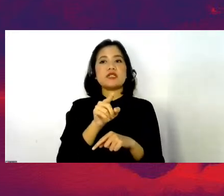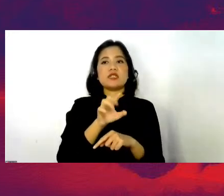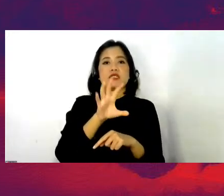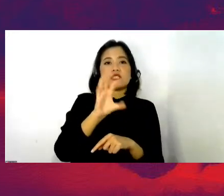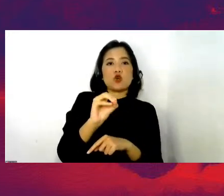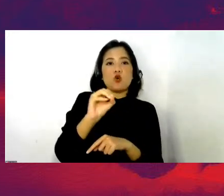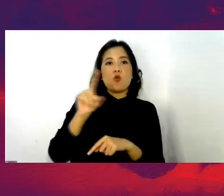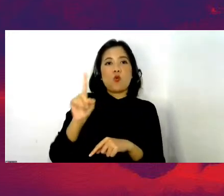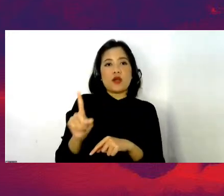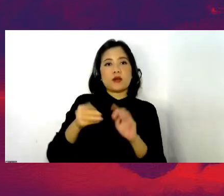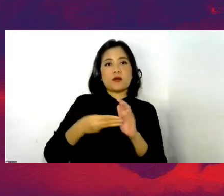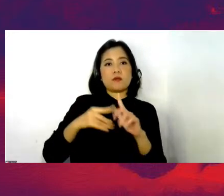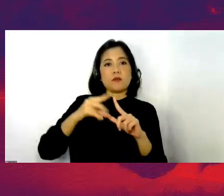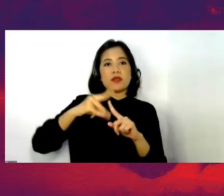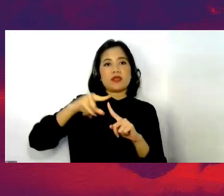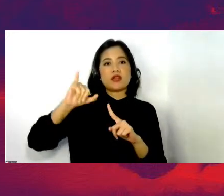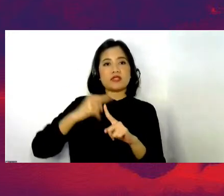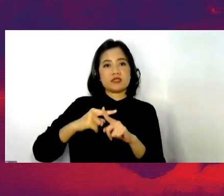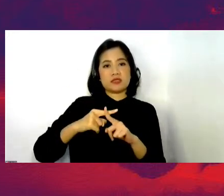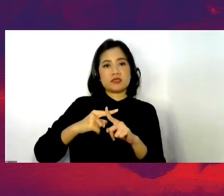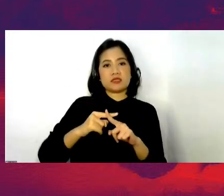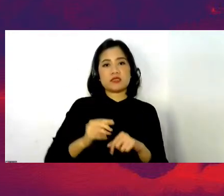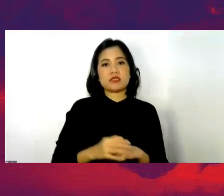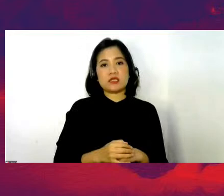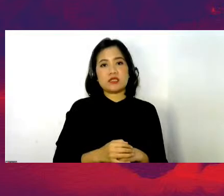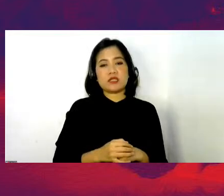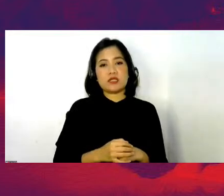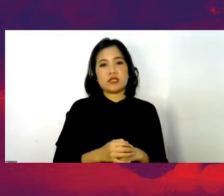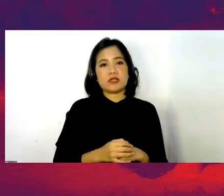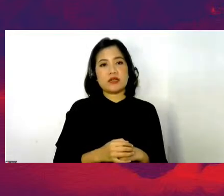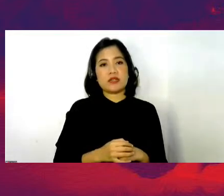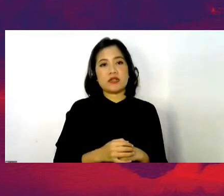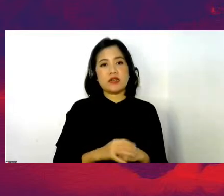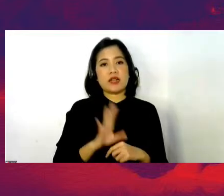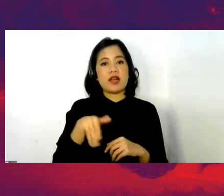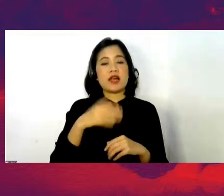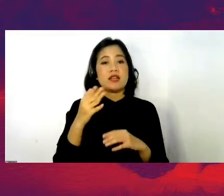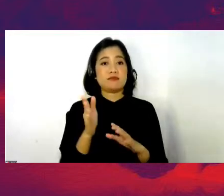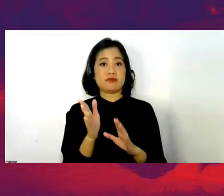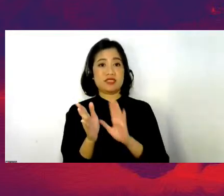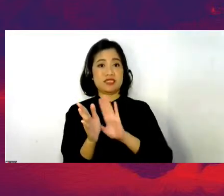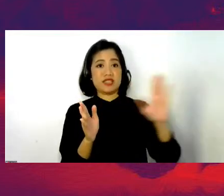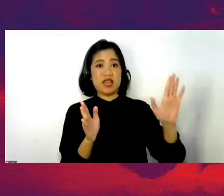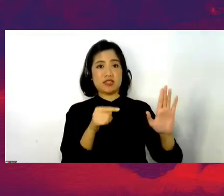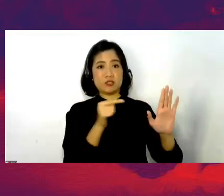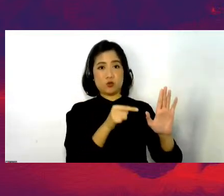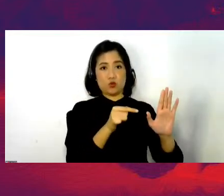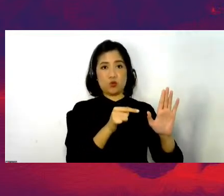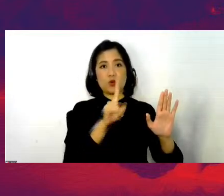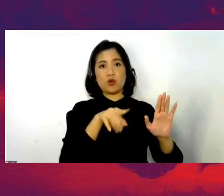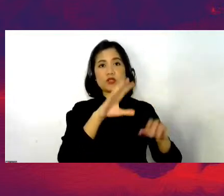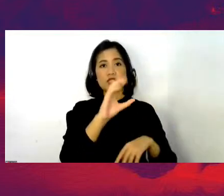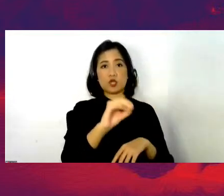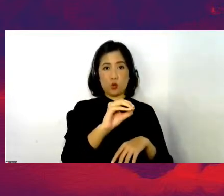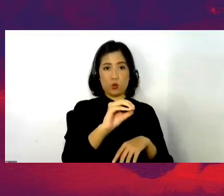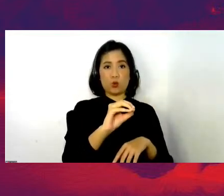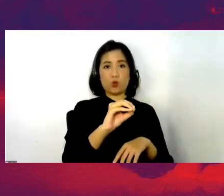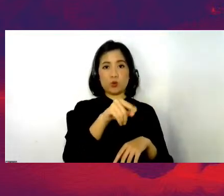And monotonicity for the poverty gap, that when an income falls for a poor person, poverty should